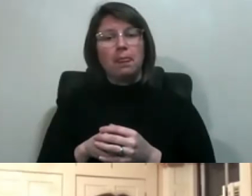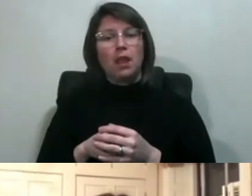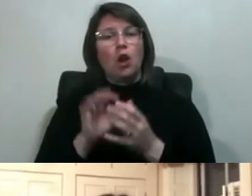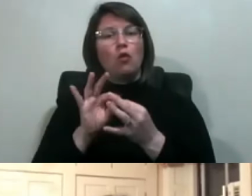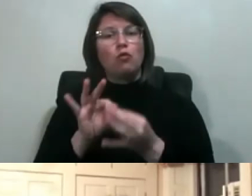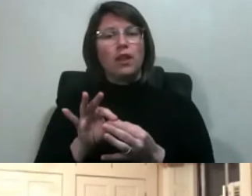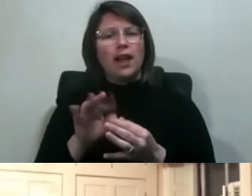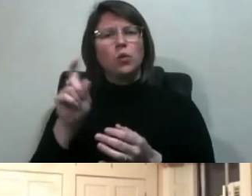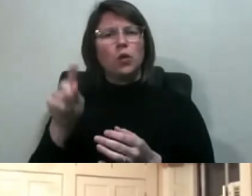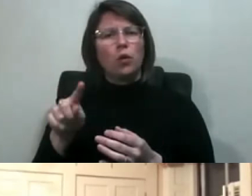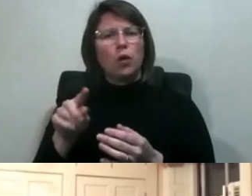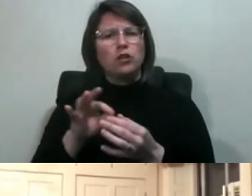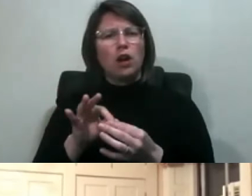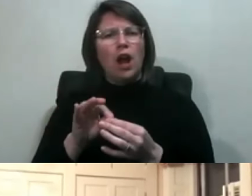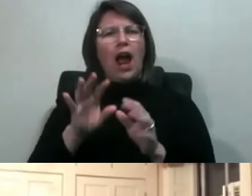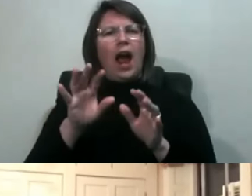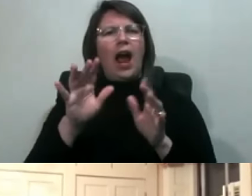to the question around outreach,